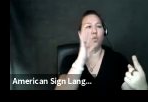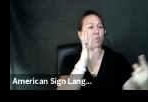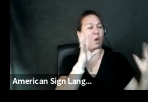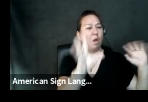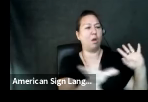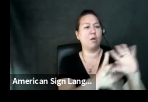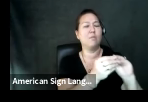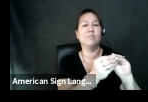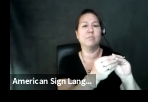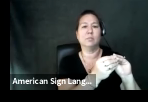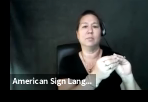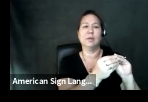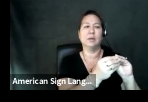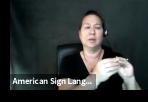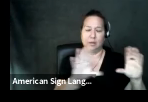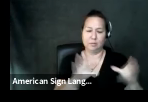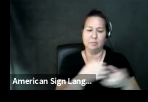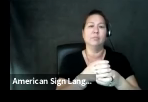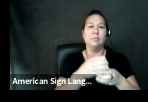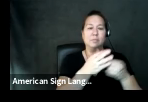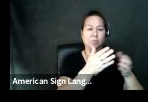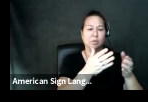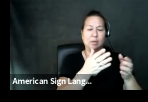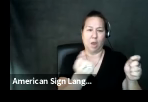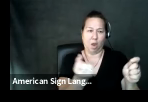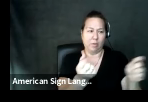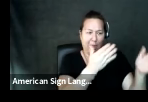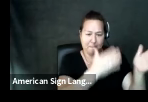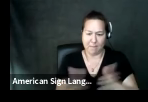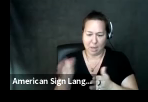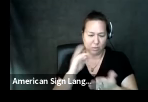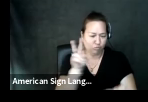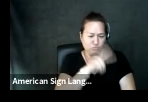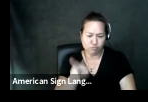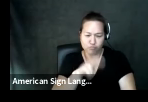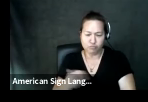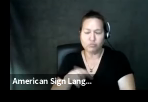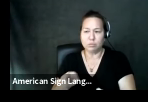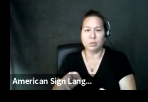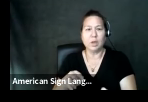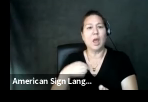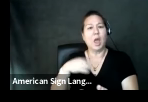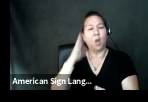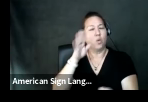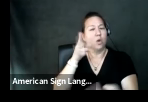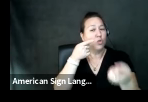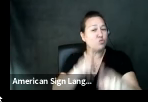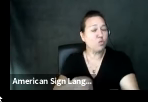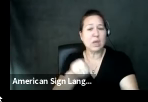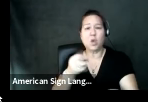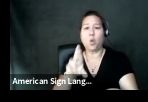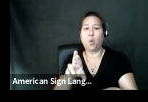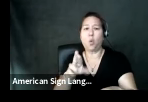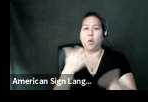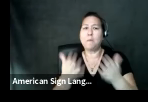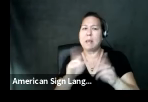these together, the team will set up a plan of action, and whether that is agreeing to the assessment plan, or maybe the